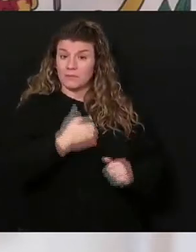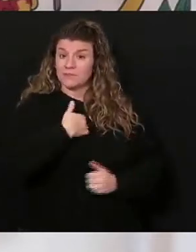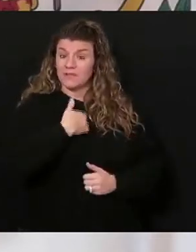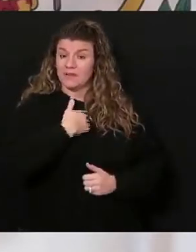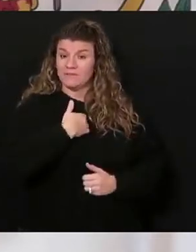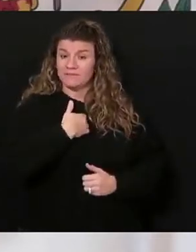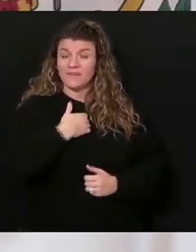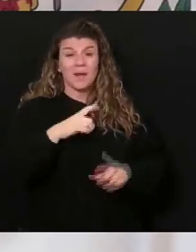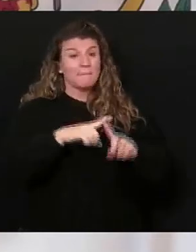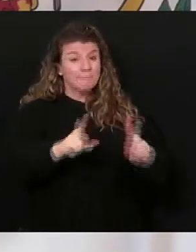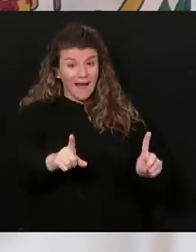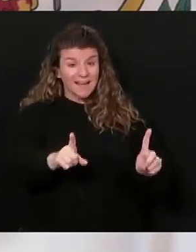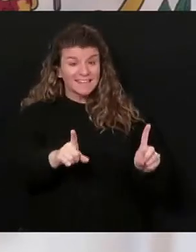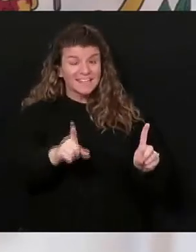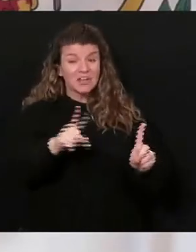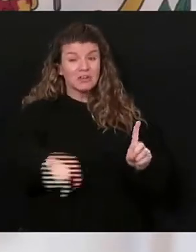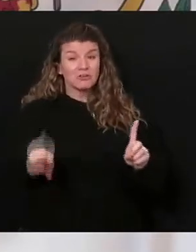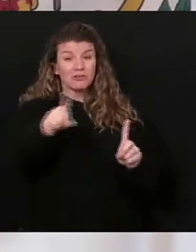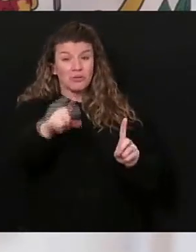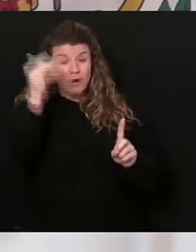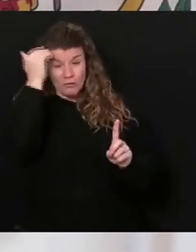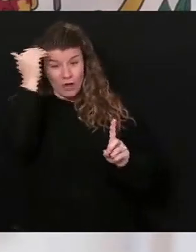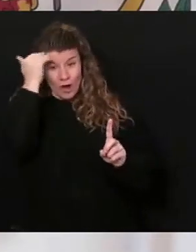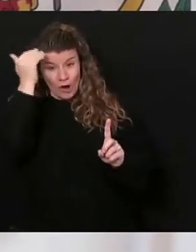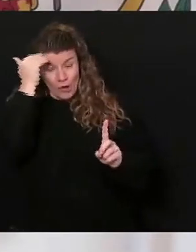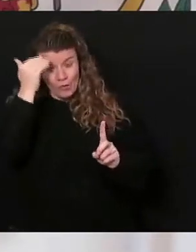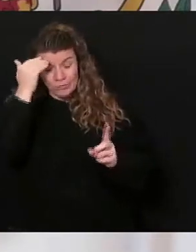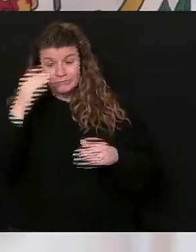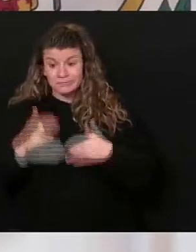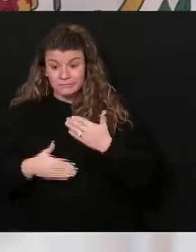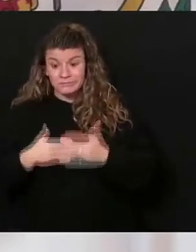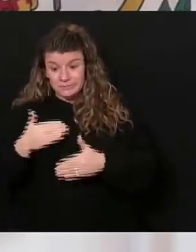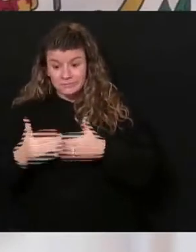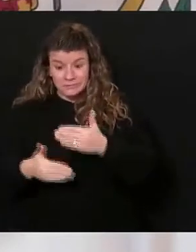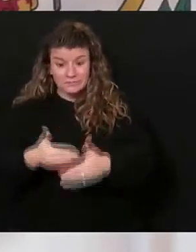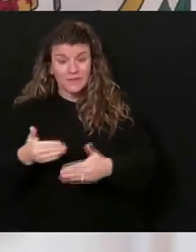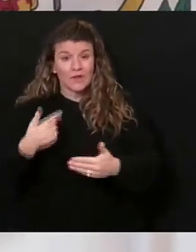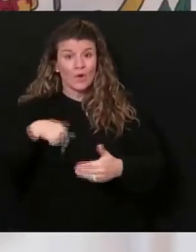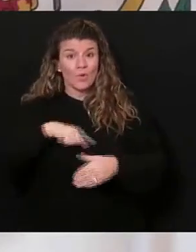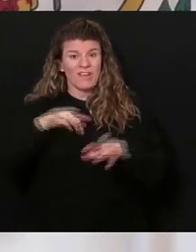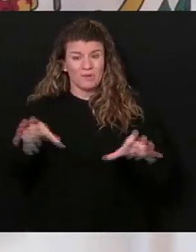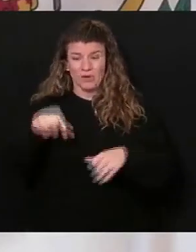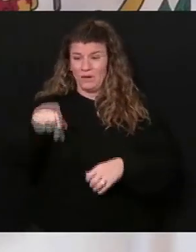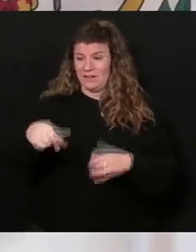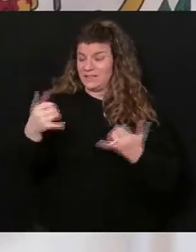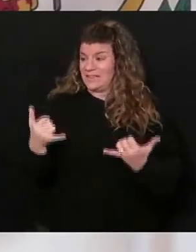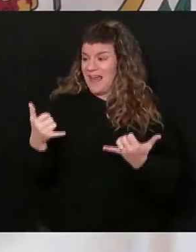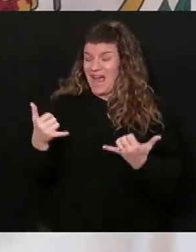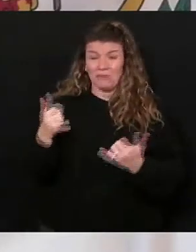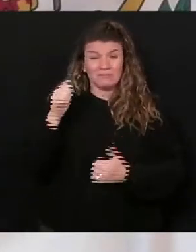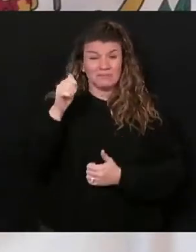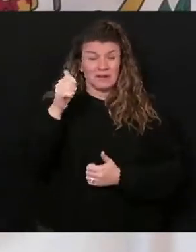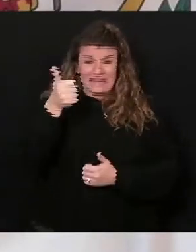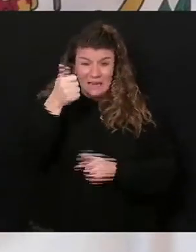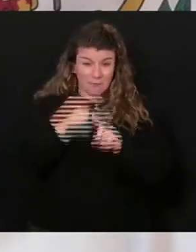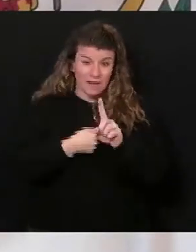But you know, along the way, and we've been at this now for, I guess, going on close to 10